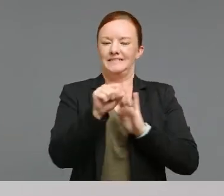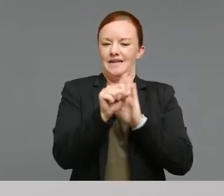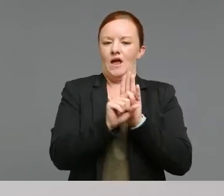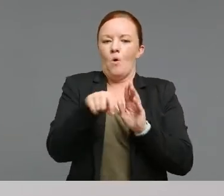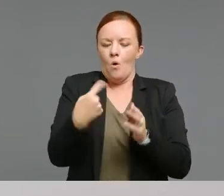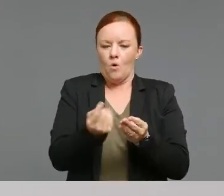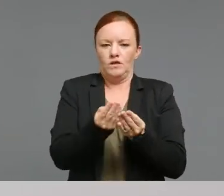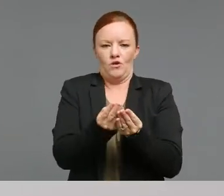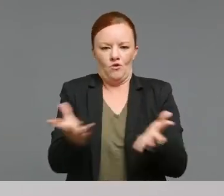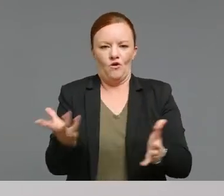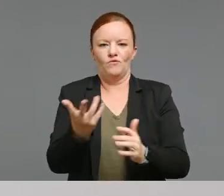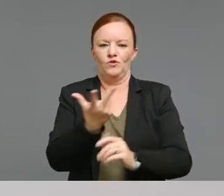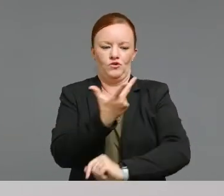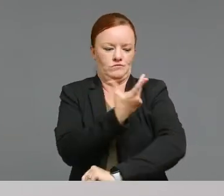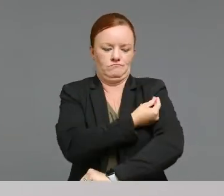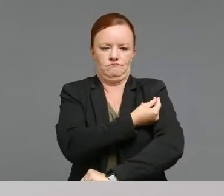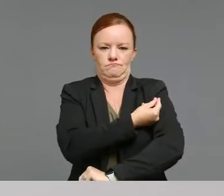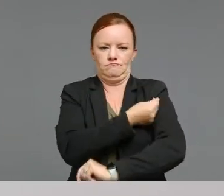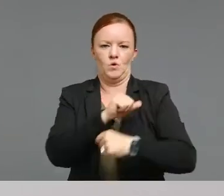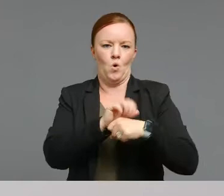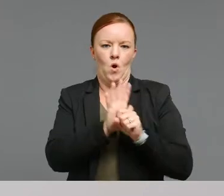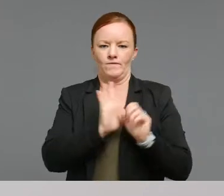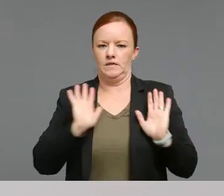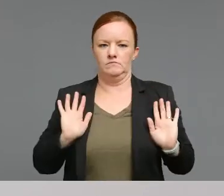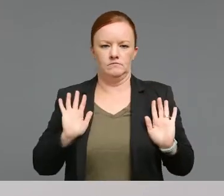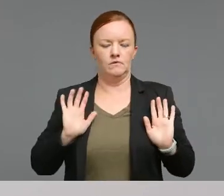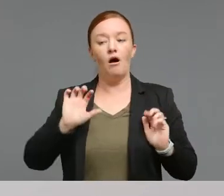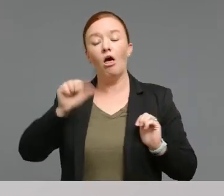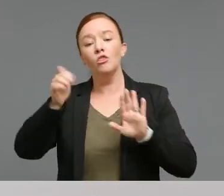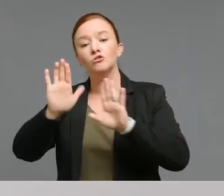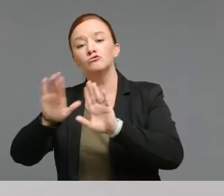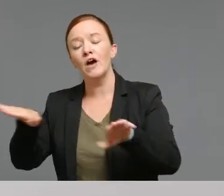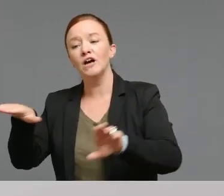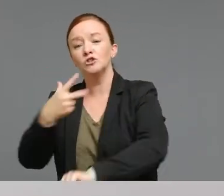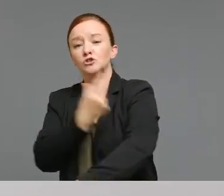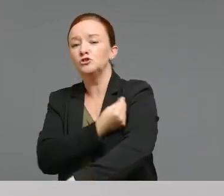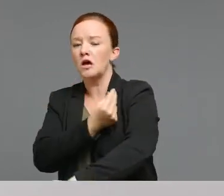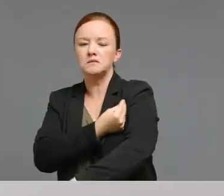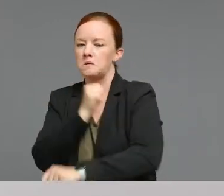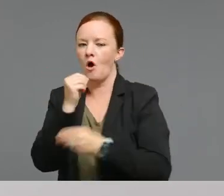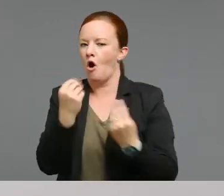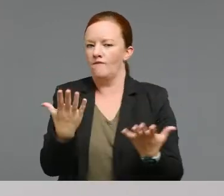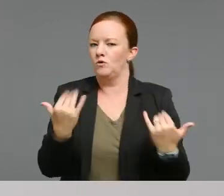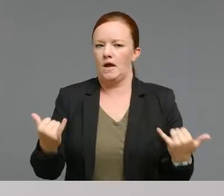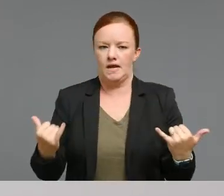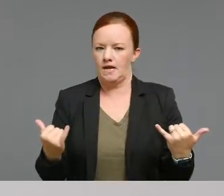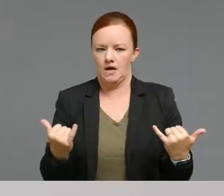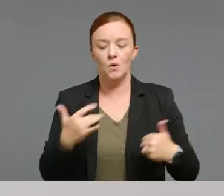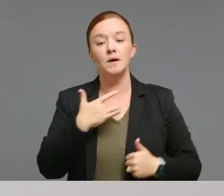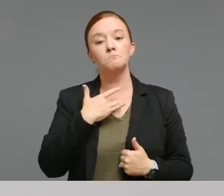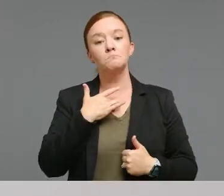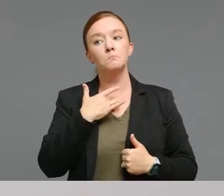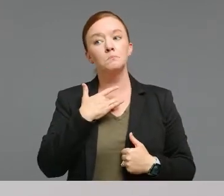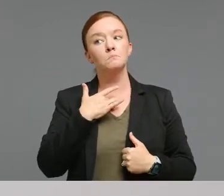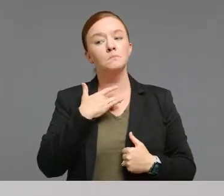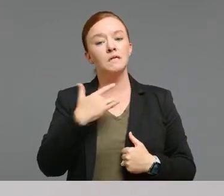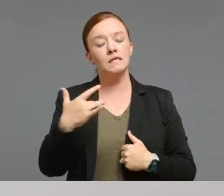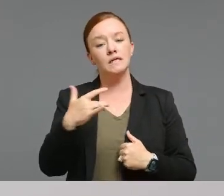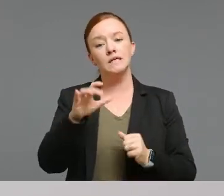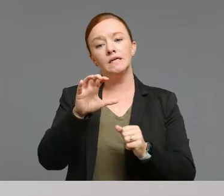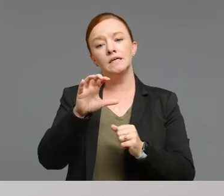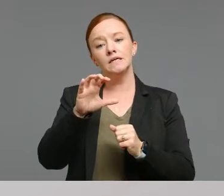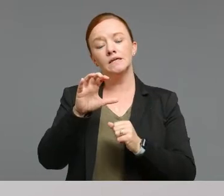offering other childhood immunizations. Those are usually handled either by our local county